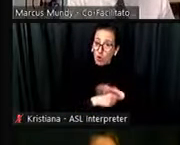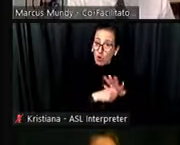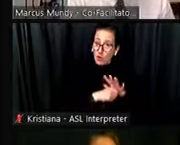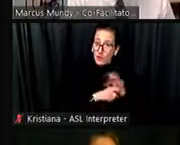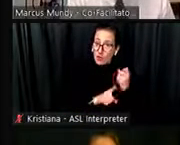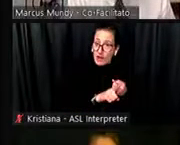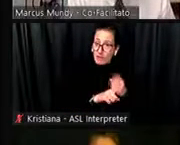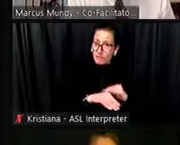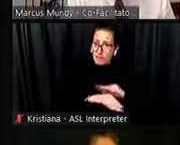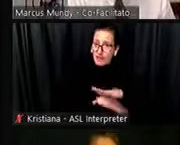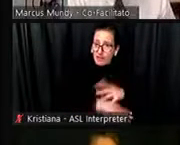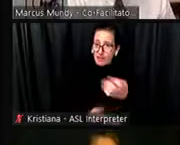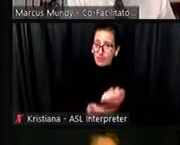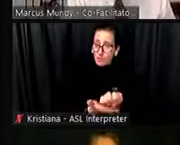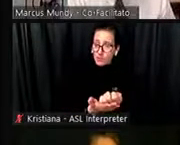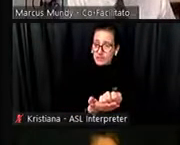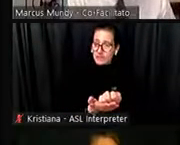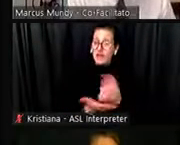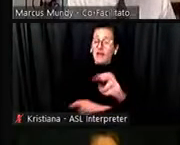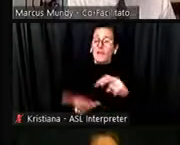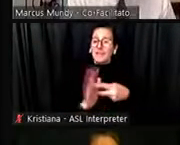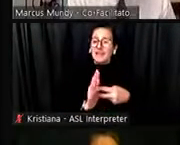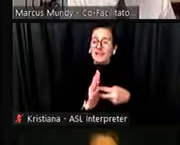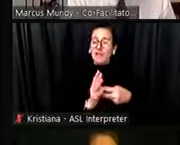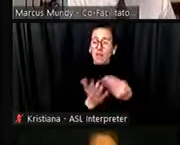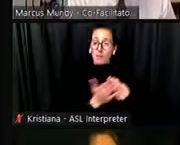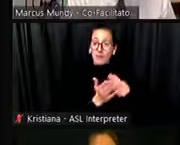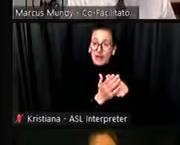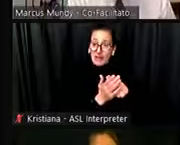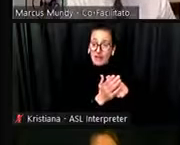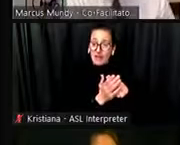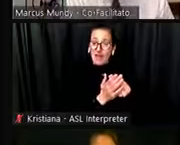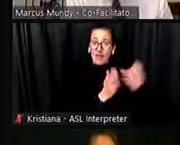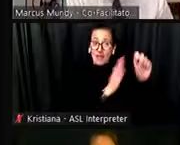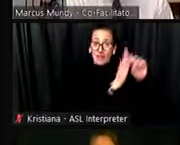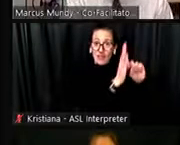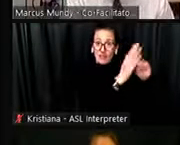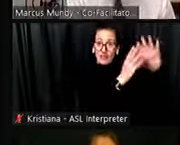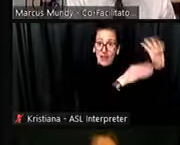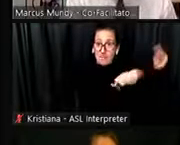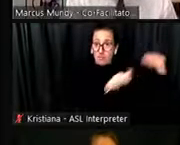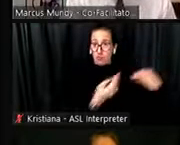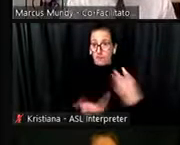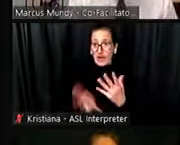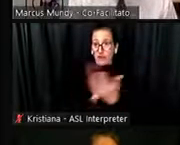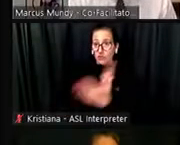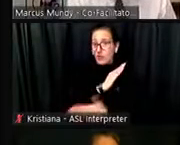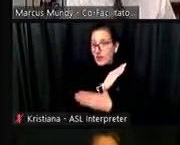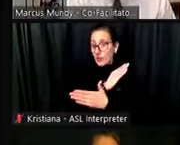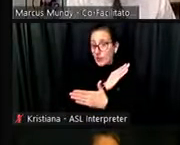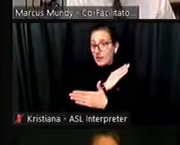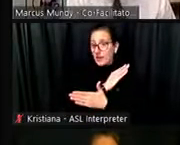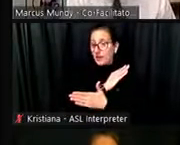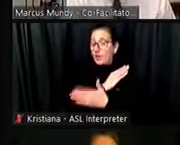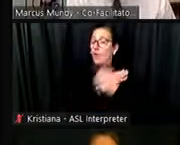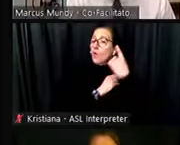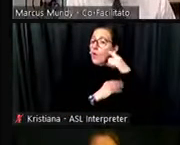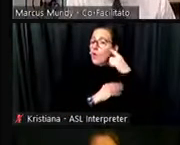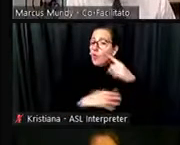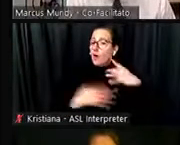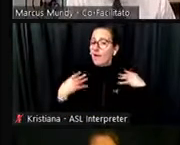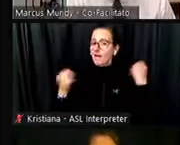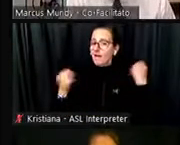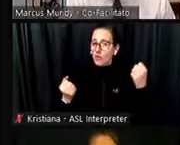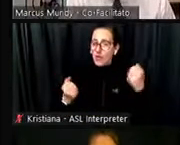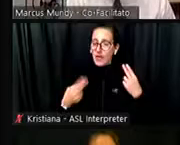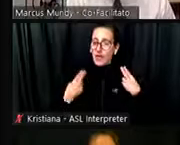through to counties like Washington County to provide various health and human services